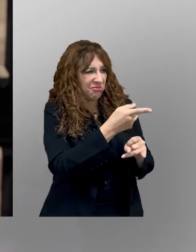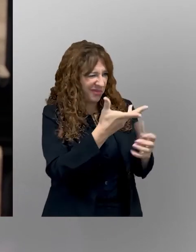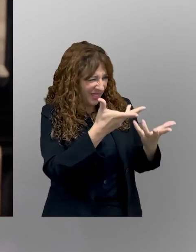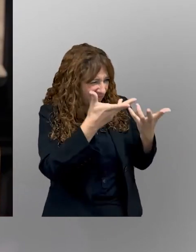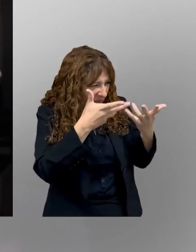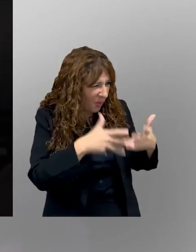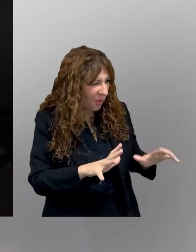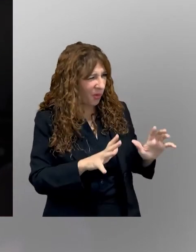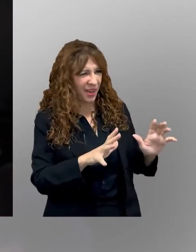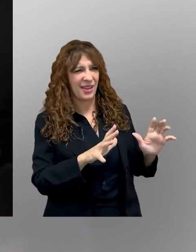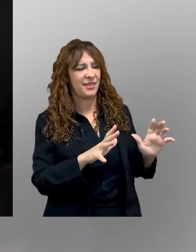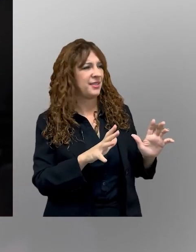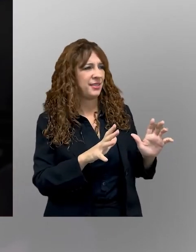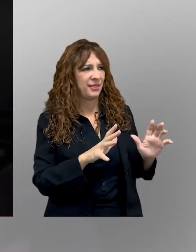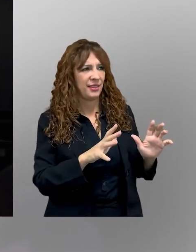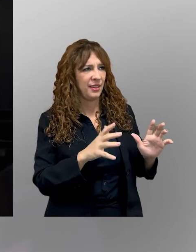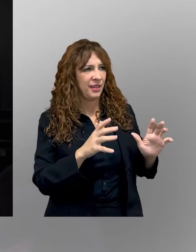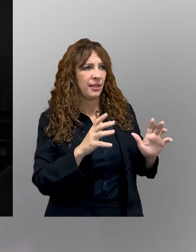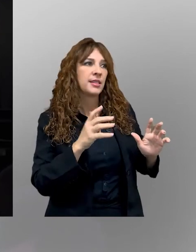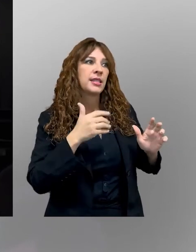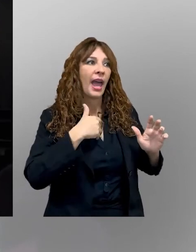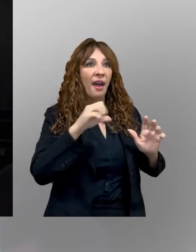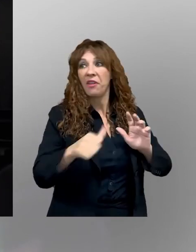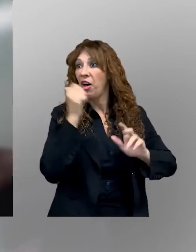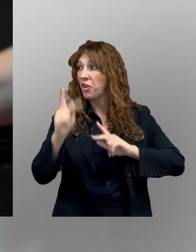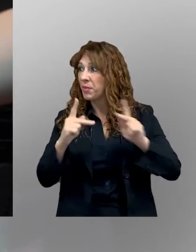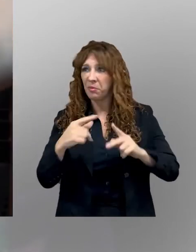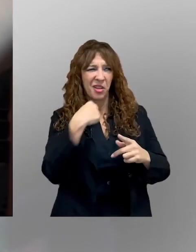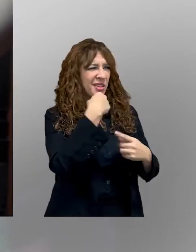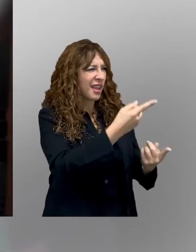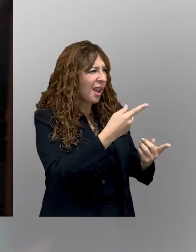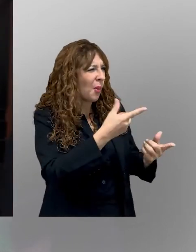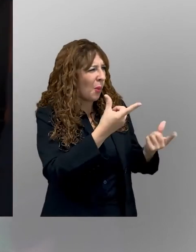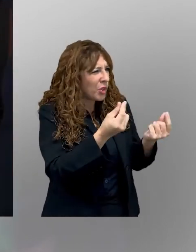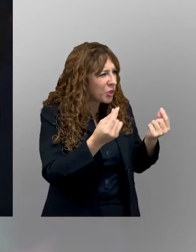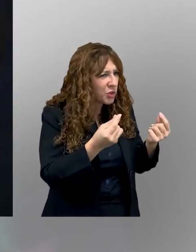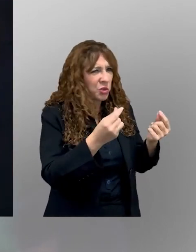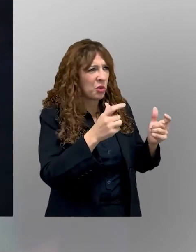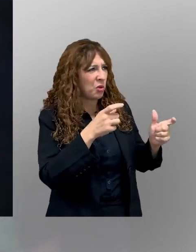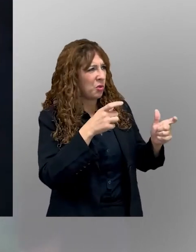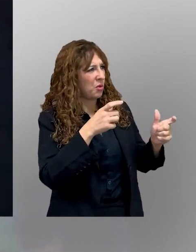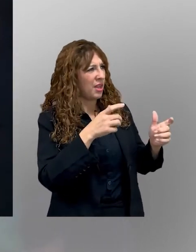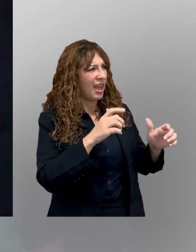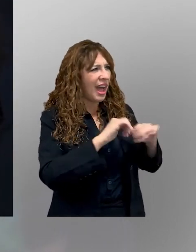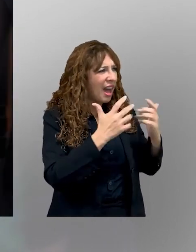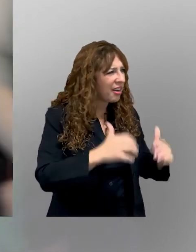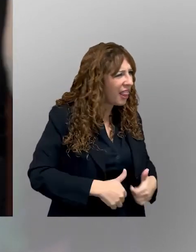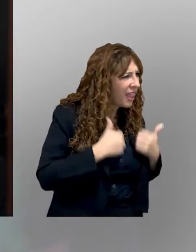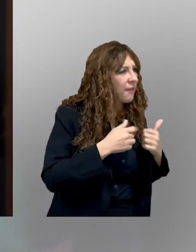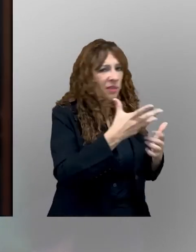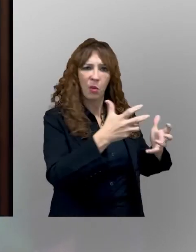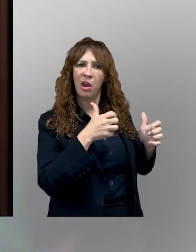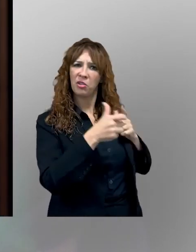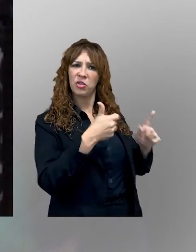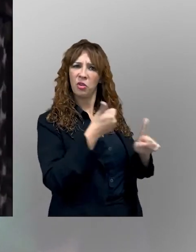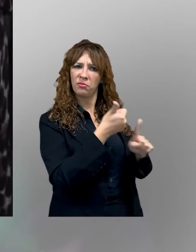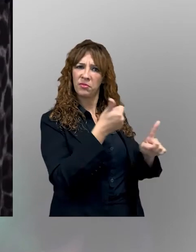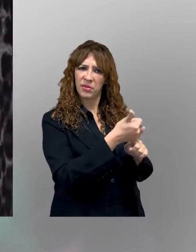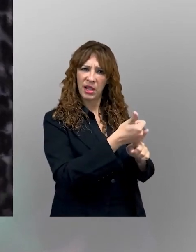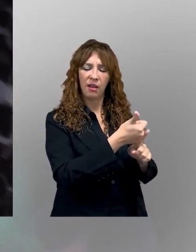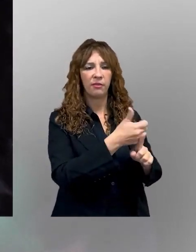They don't want to be able to have people tell them how to live. They want to have control, their own control of how they want to